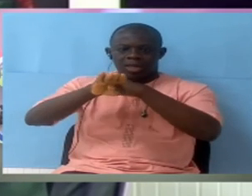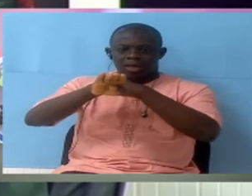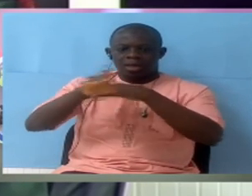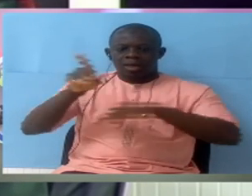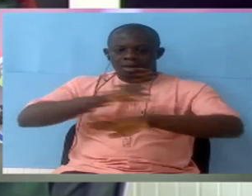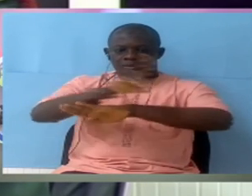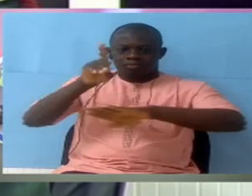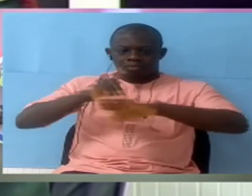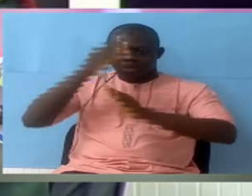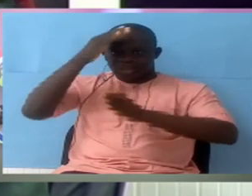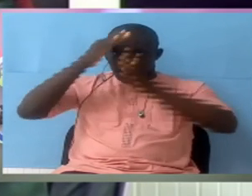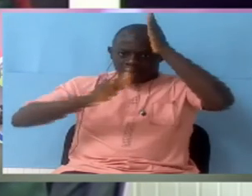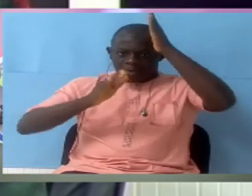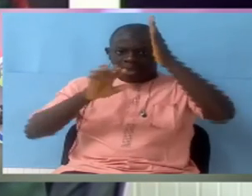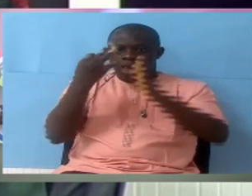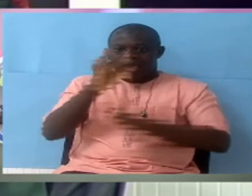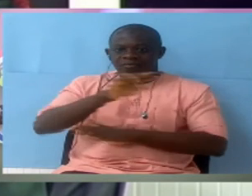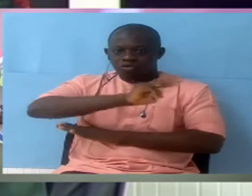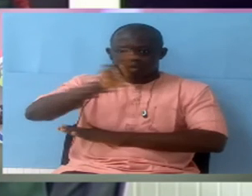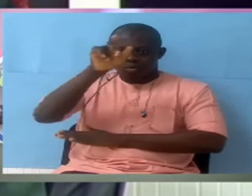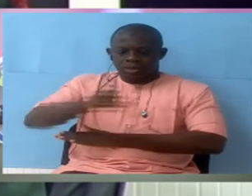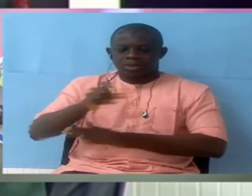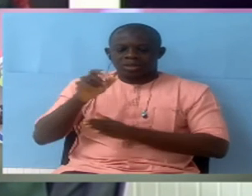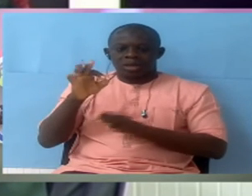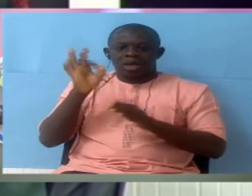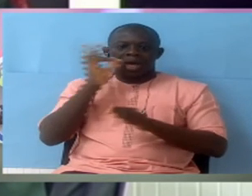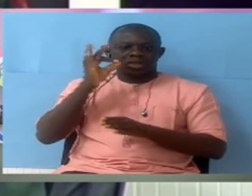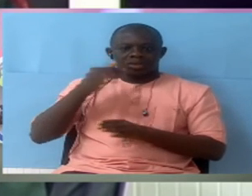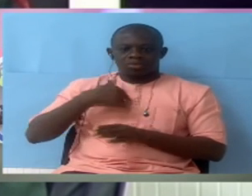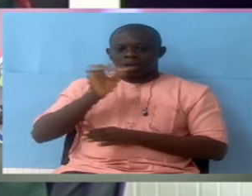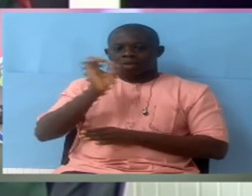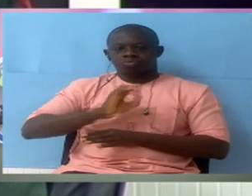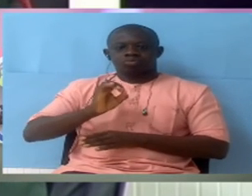my permission. Bu ken duga ci barracks bi te man yegumako.